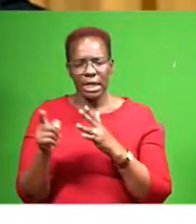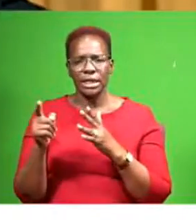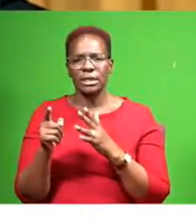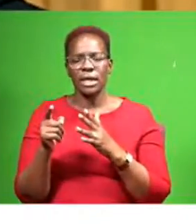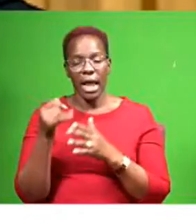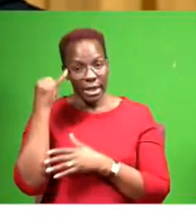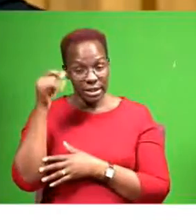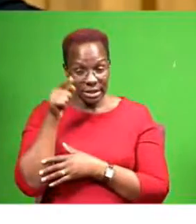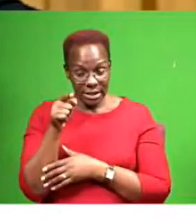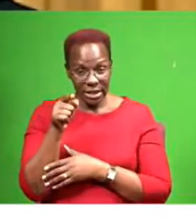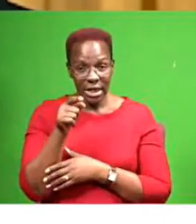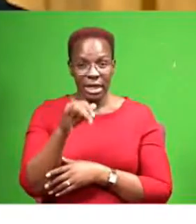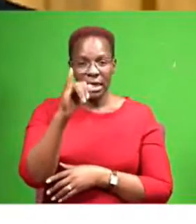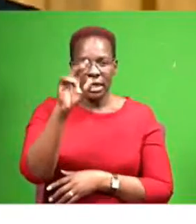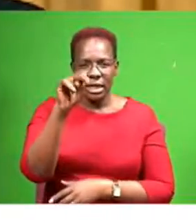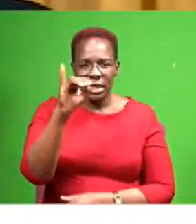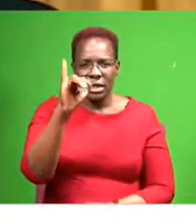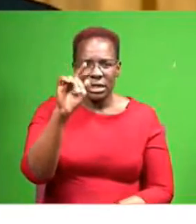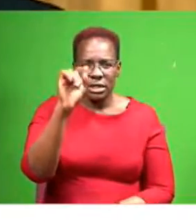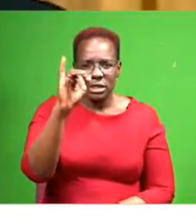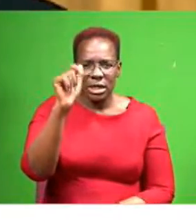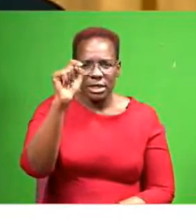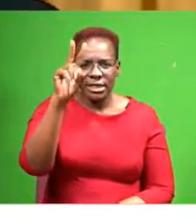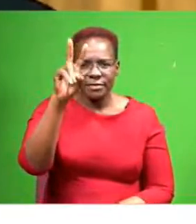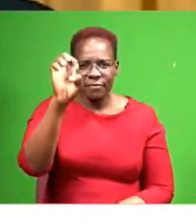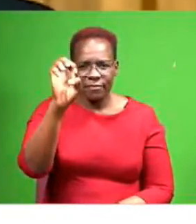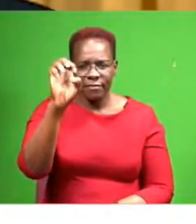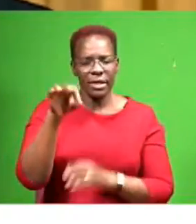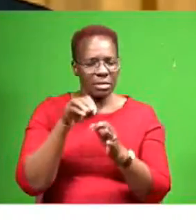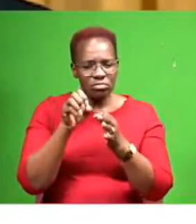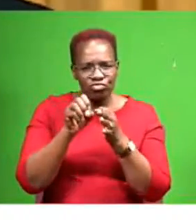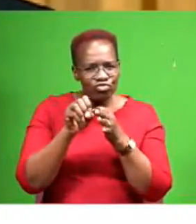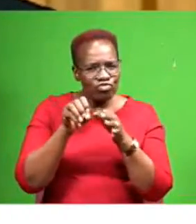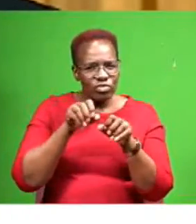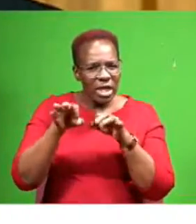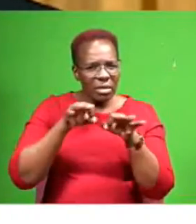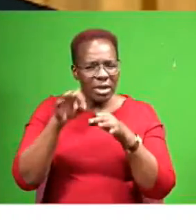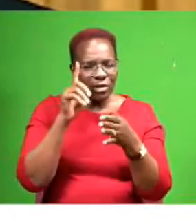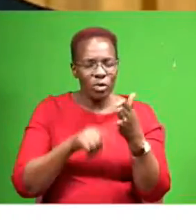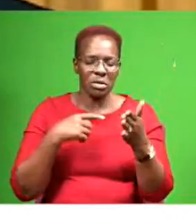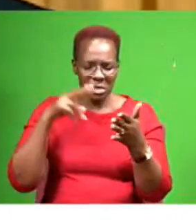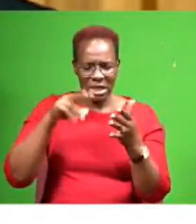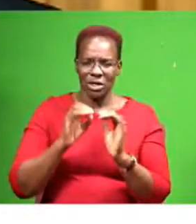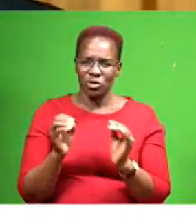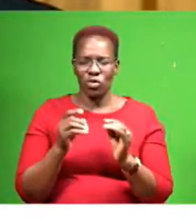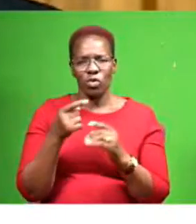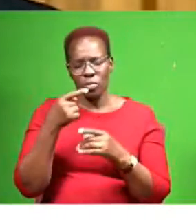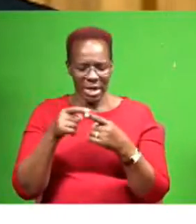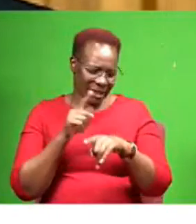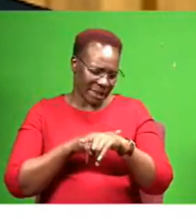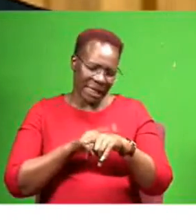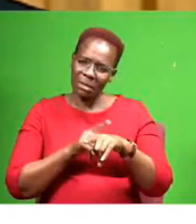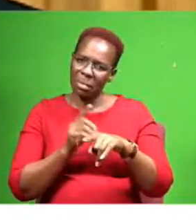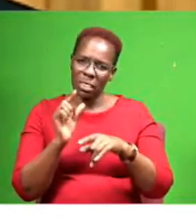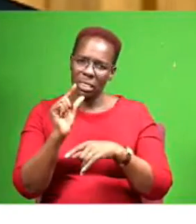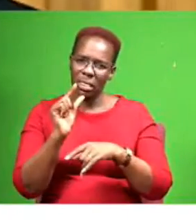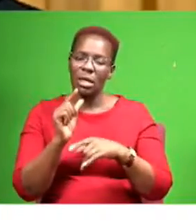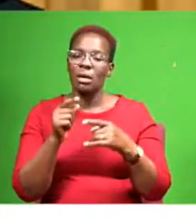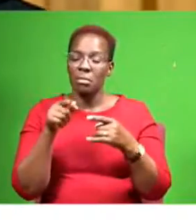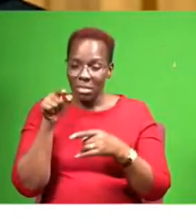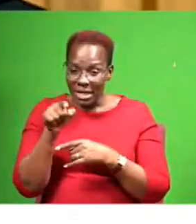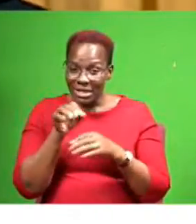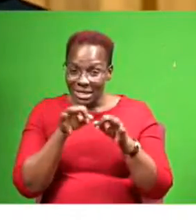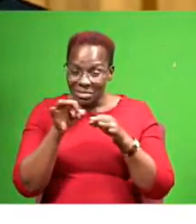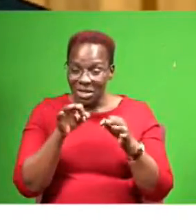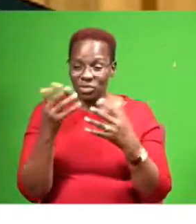initiative has been defined. And that definition, which I will not read in the interest of time, that definition concurs with the